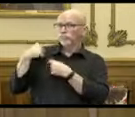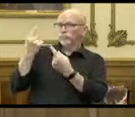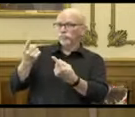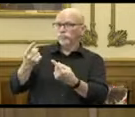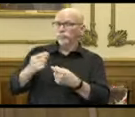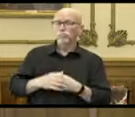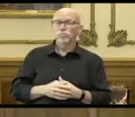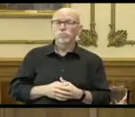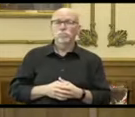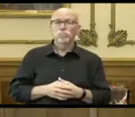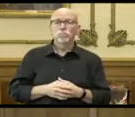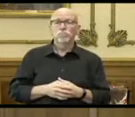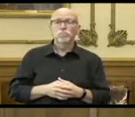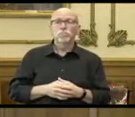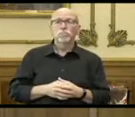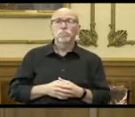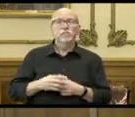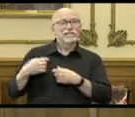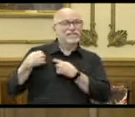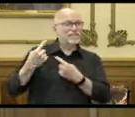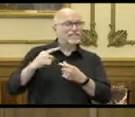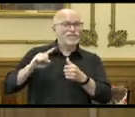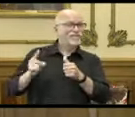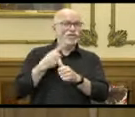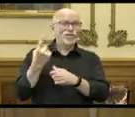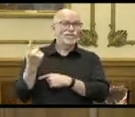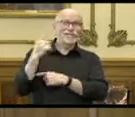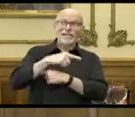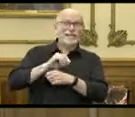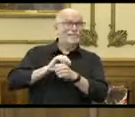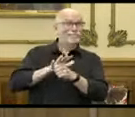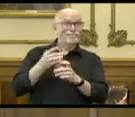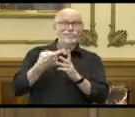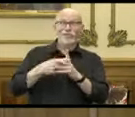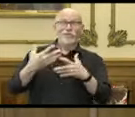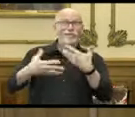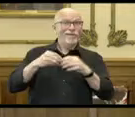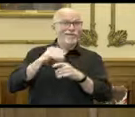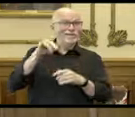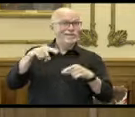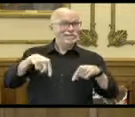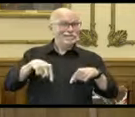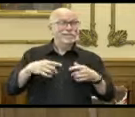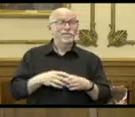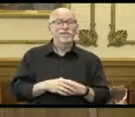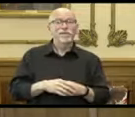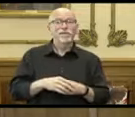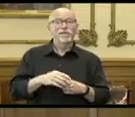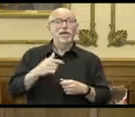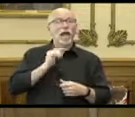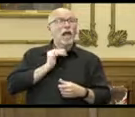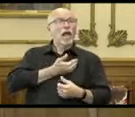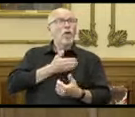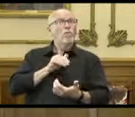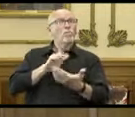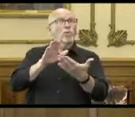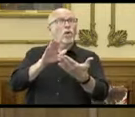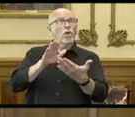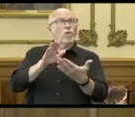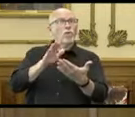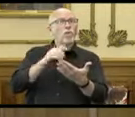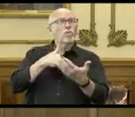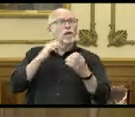day one, since the very beginning of this pandemic, has been an approach of